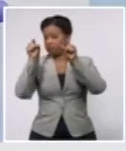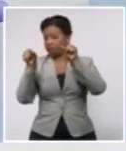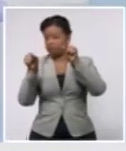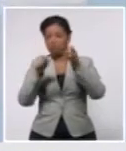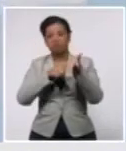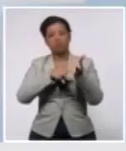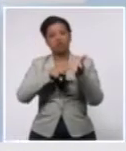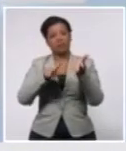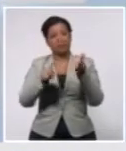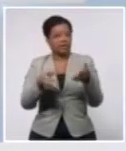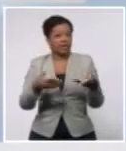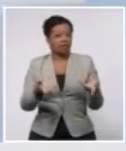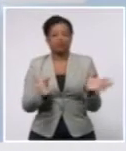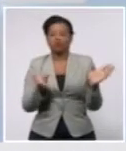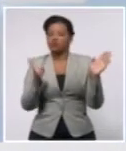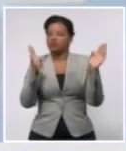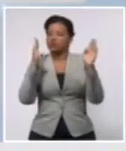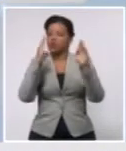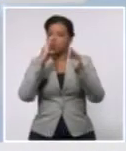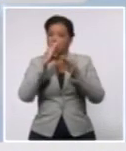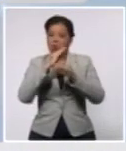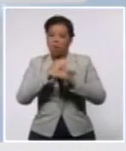of Youth Special Municipality